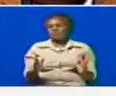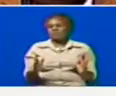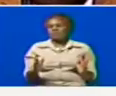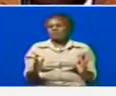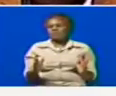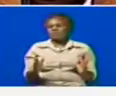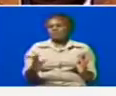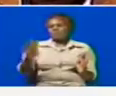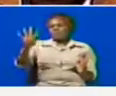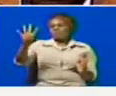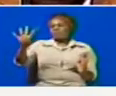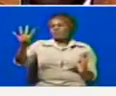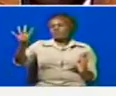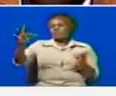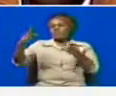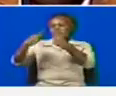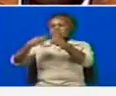there was 48%